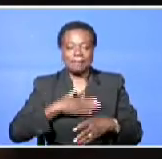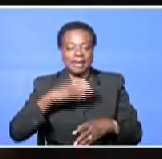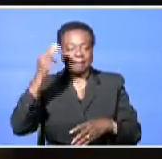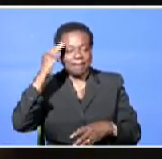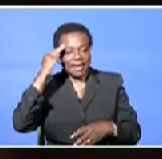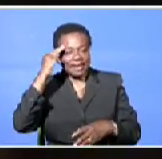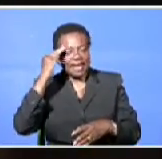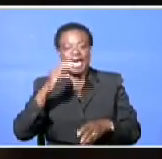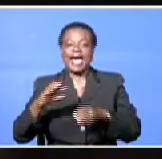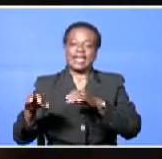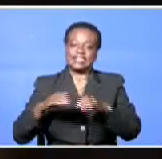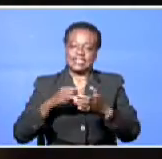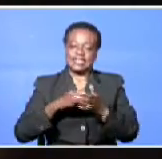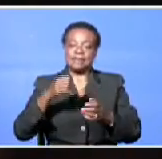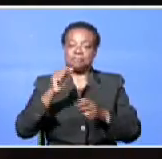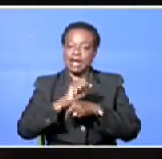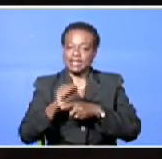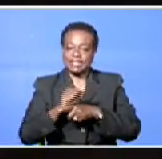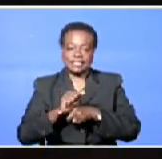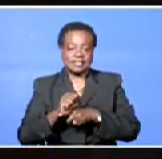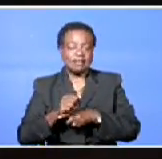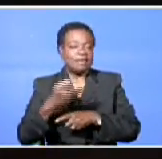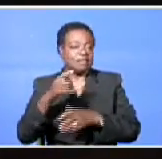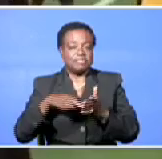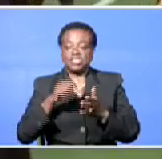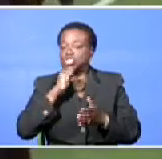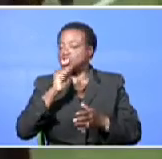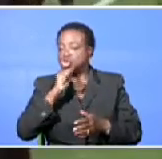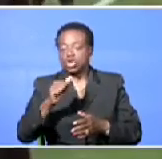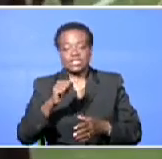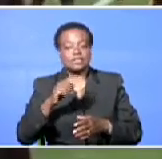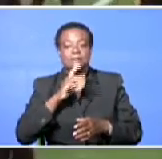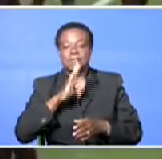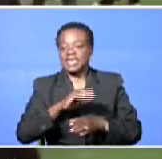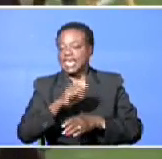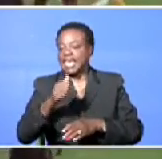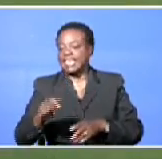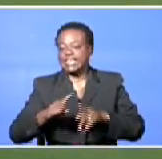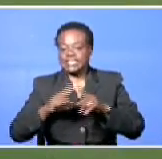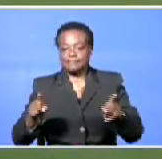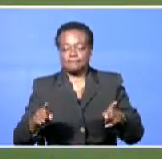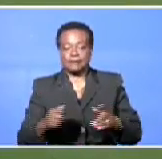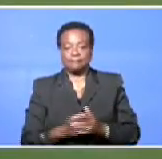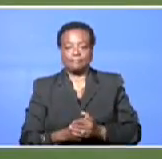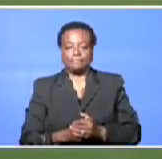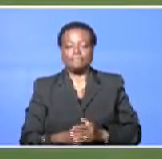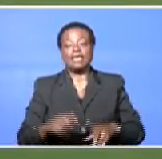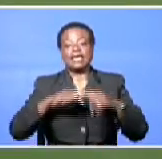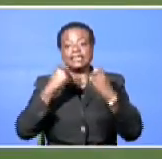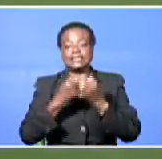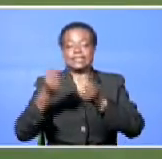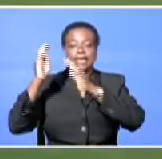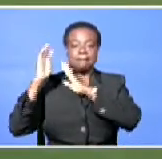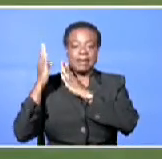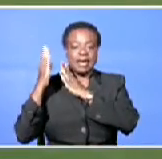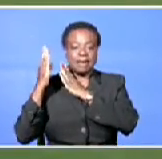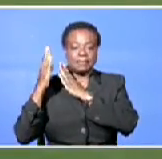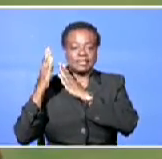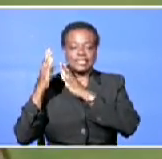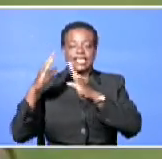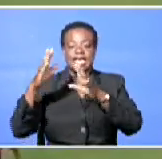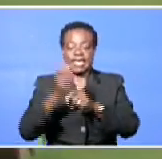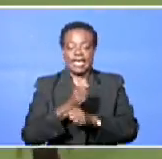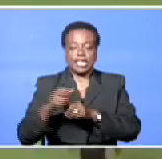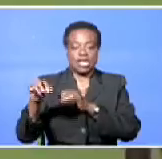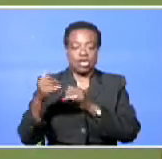This should not be any different. Just think of it as practice and just execute. Team Bahamas gearing up for the next phase of the CONCACAF Nations League. They've been paired